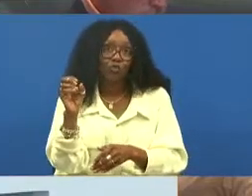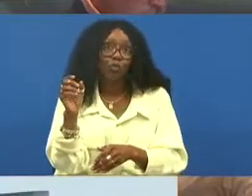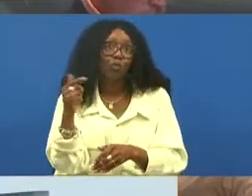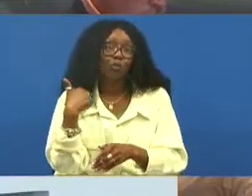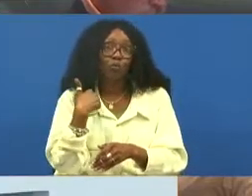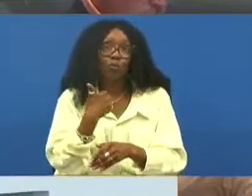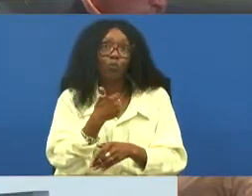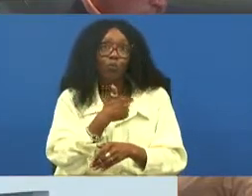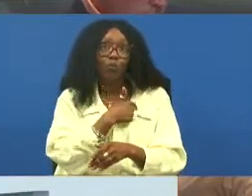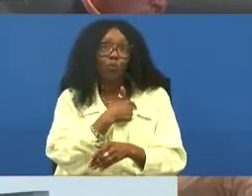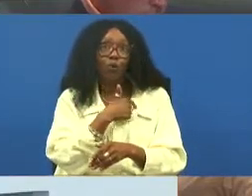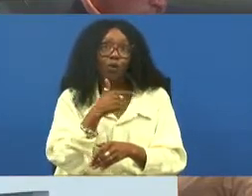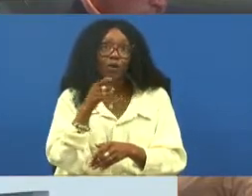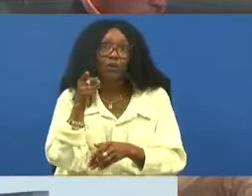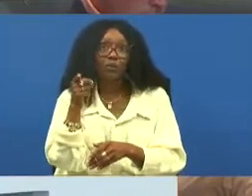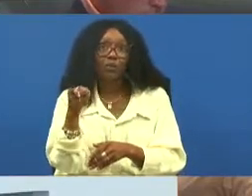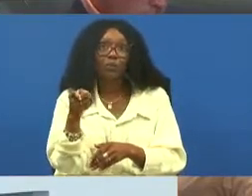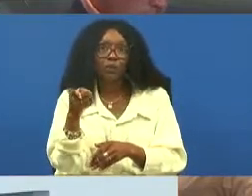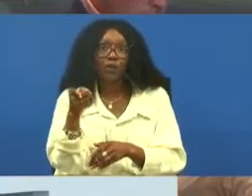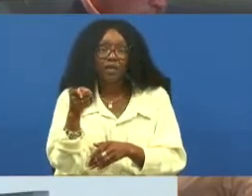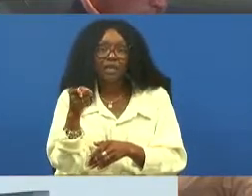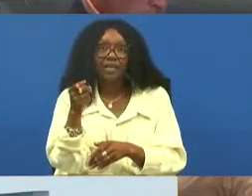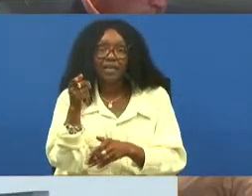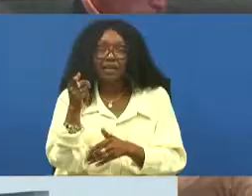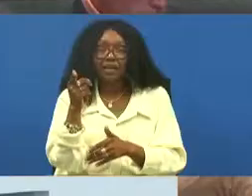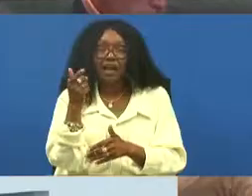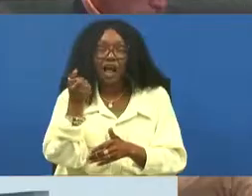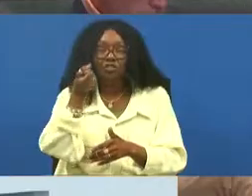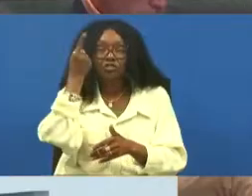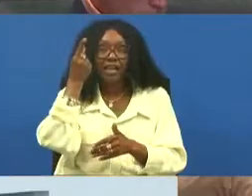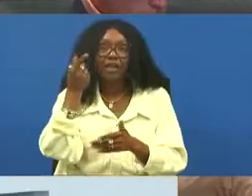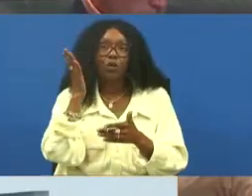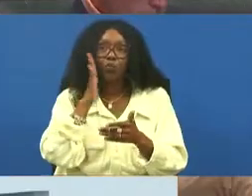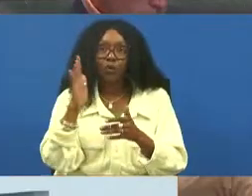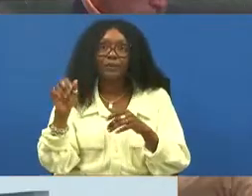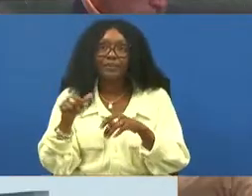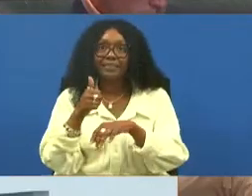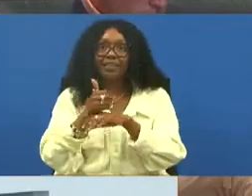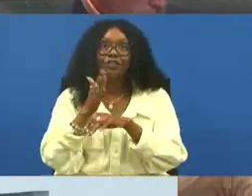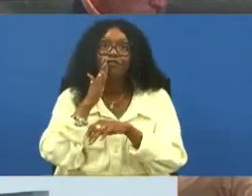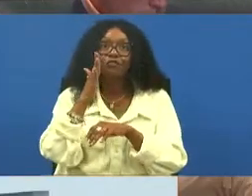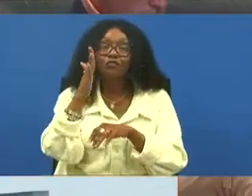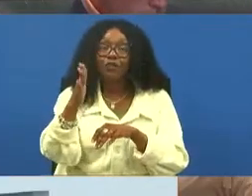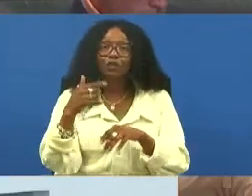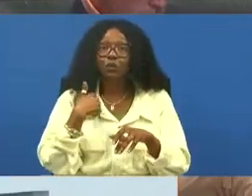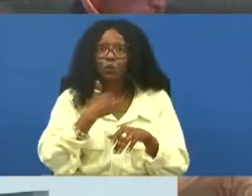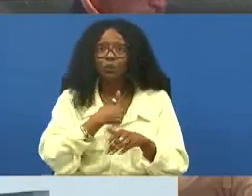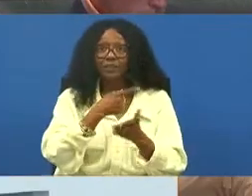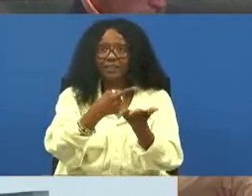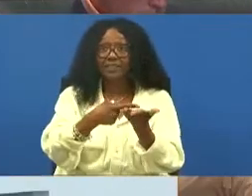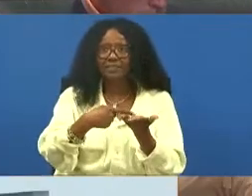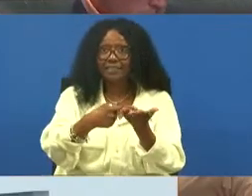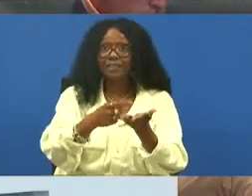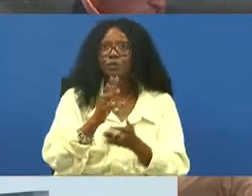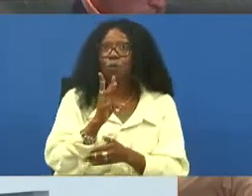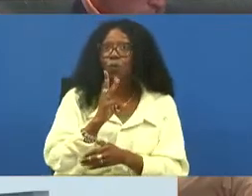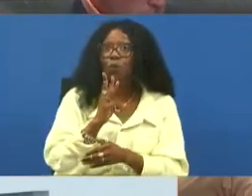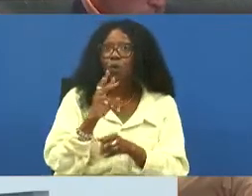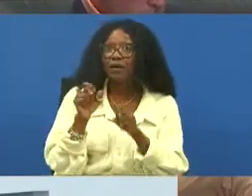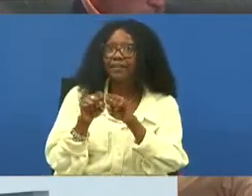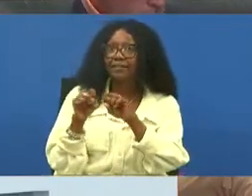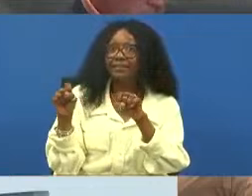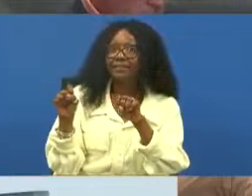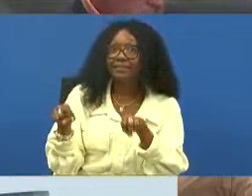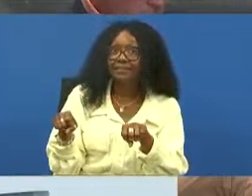this would always come to fruition at some point in the future. We've also talked about the water system and being able